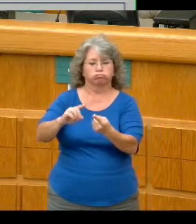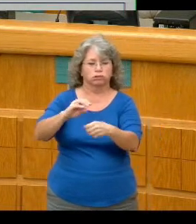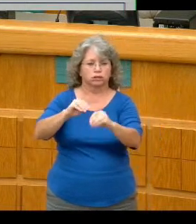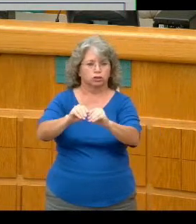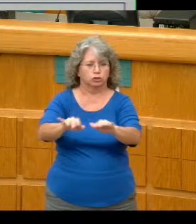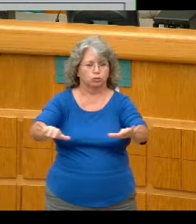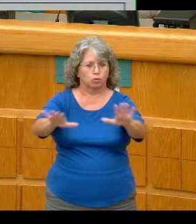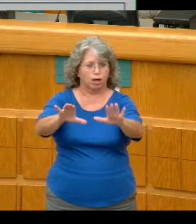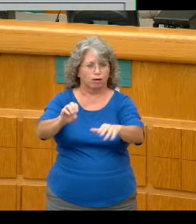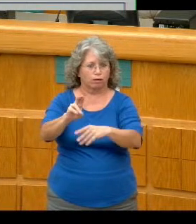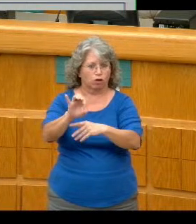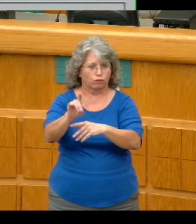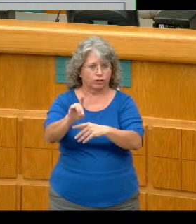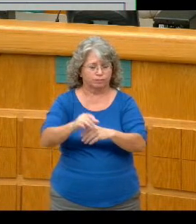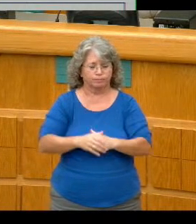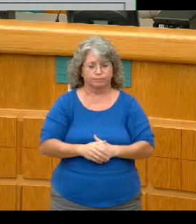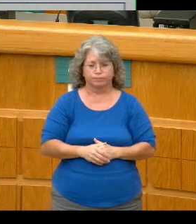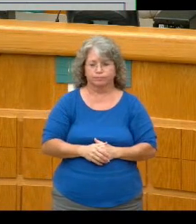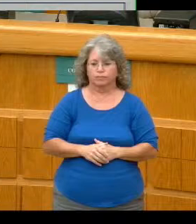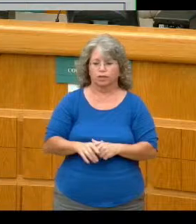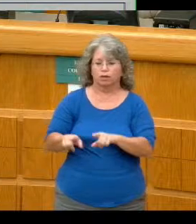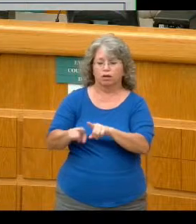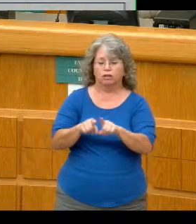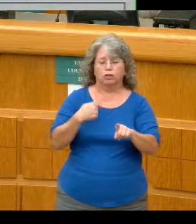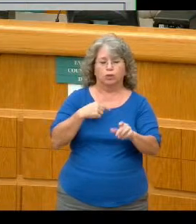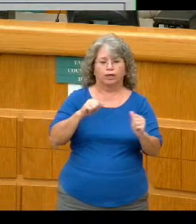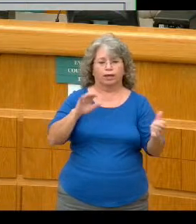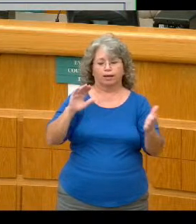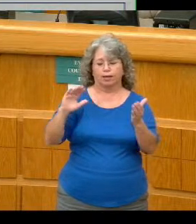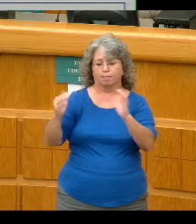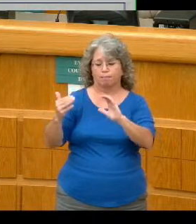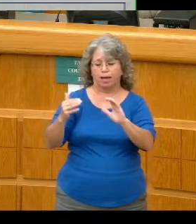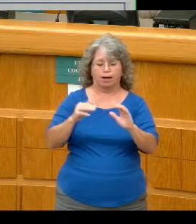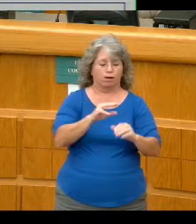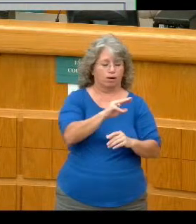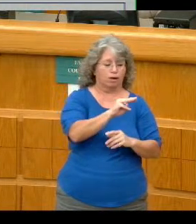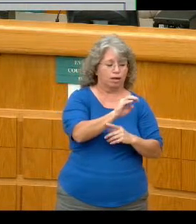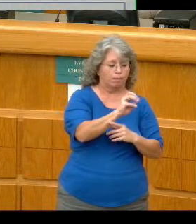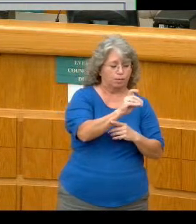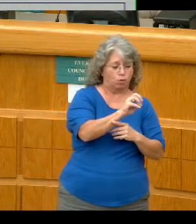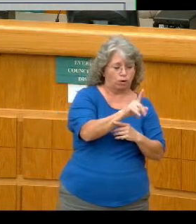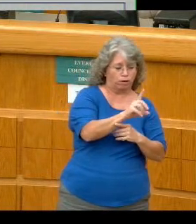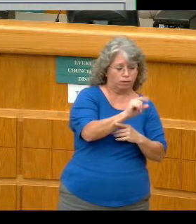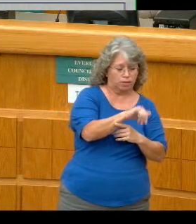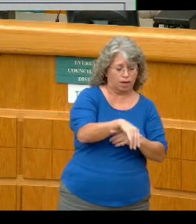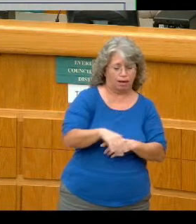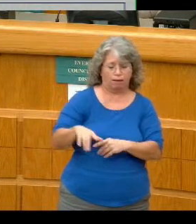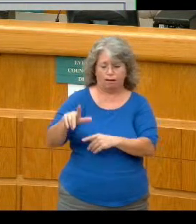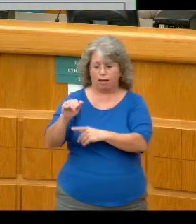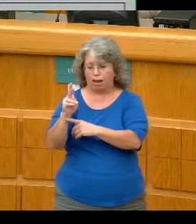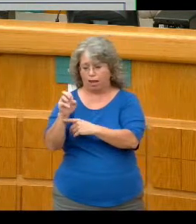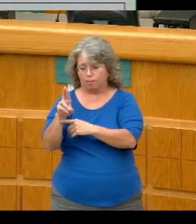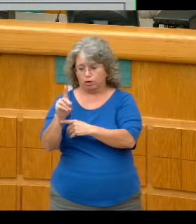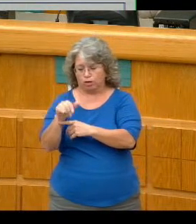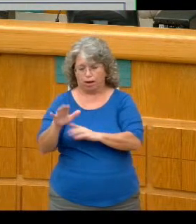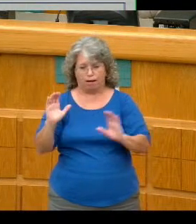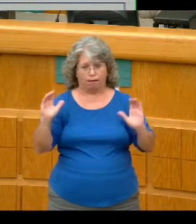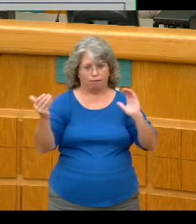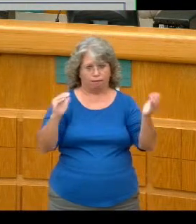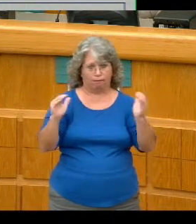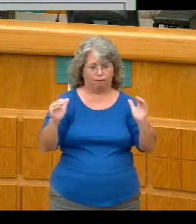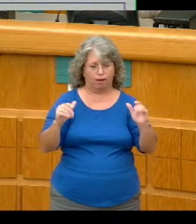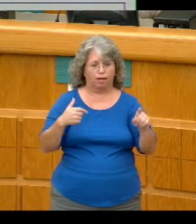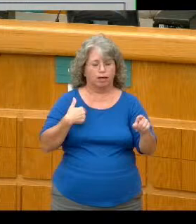Also, we have our comparison, Memorial Day weekend to Labor Day weekend. And what you can see here is that we didn't see nearly the type